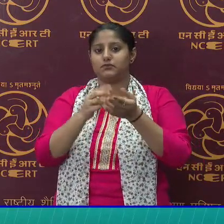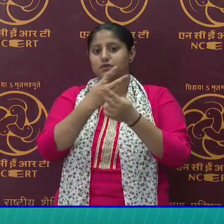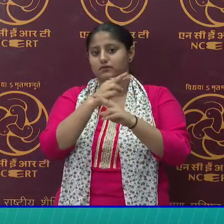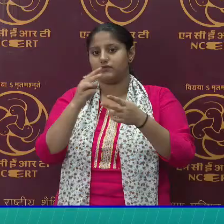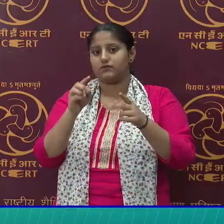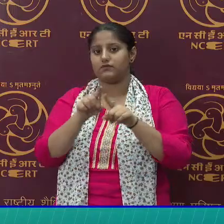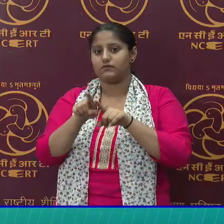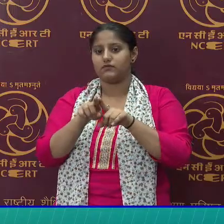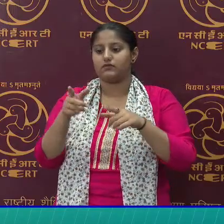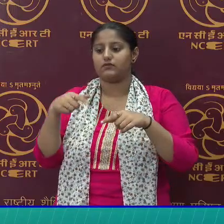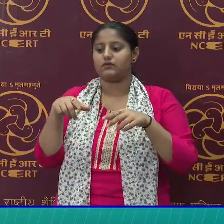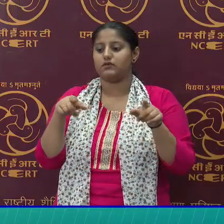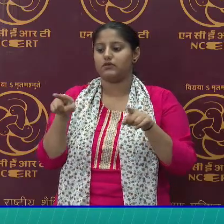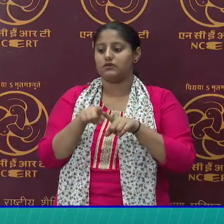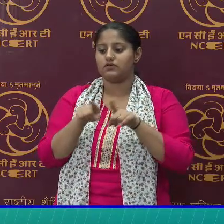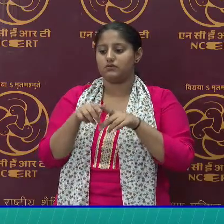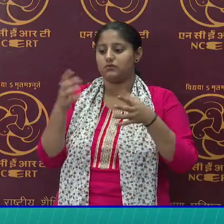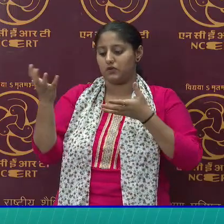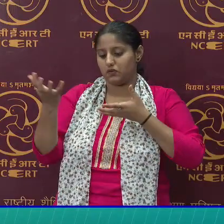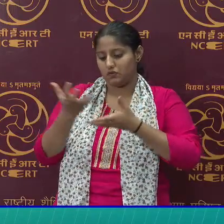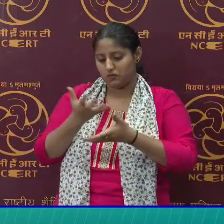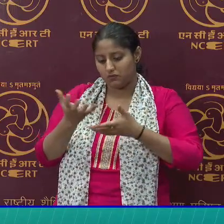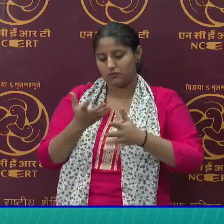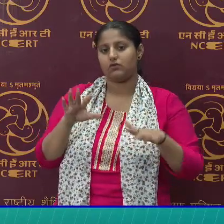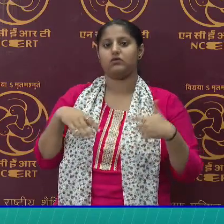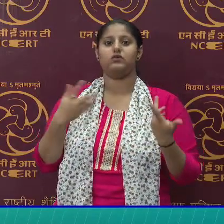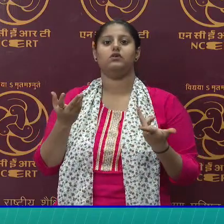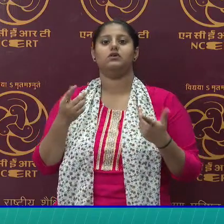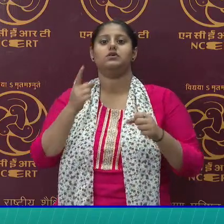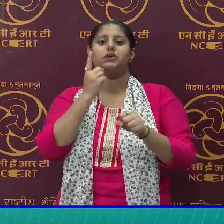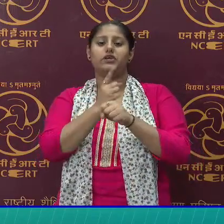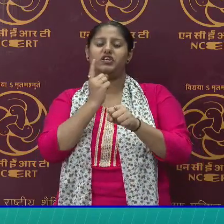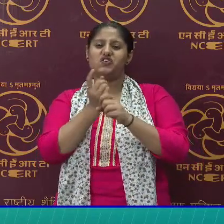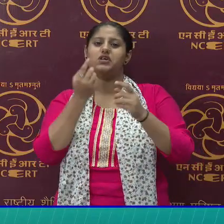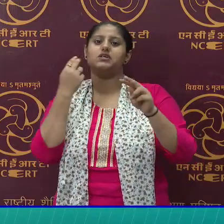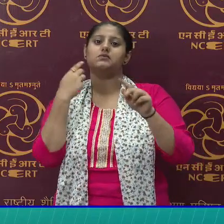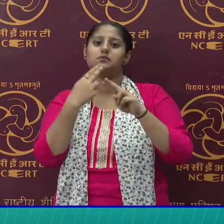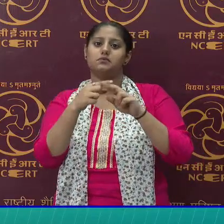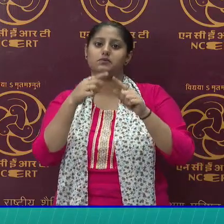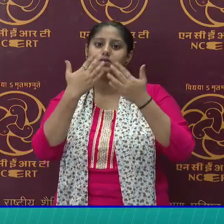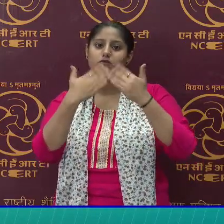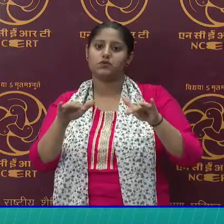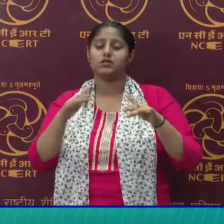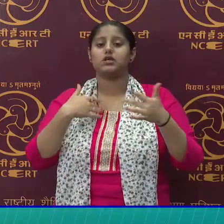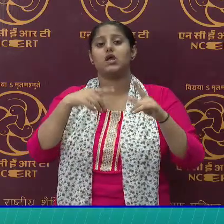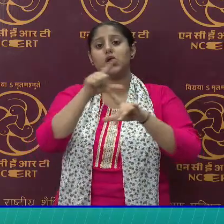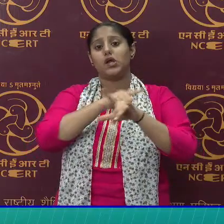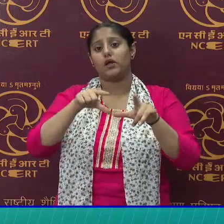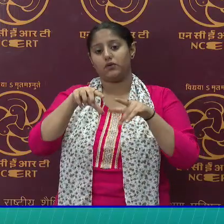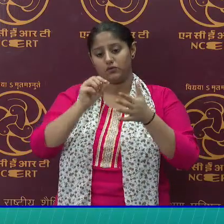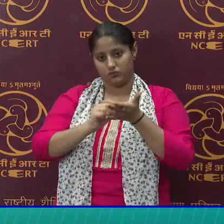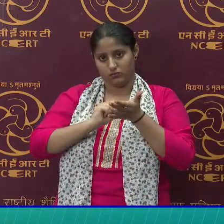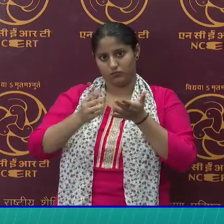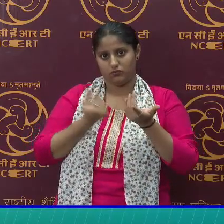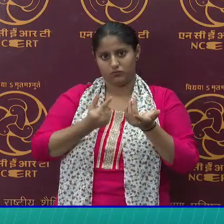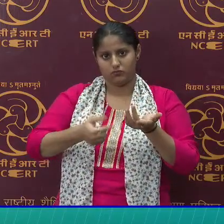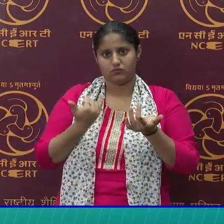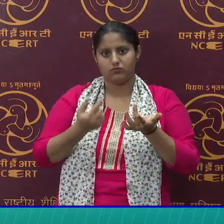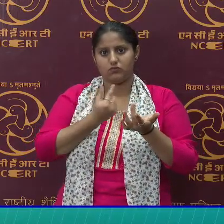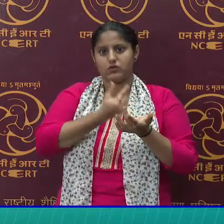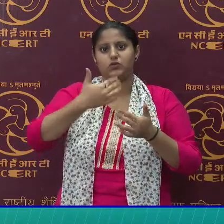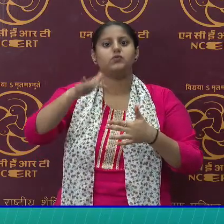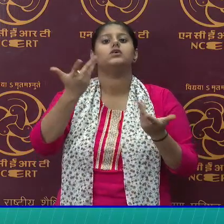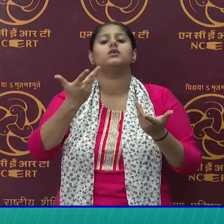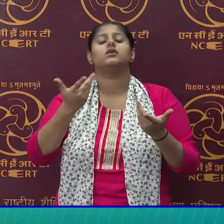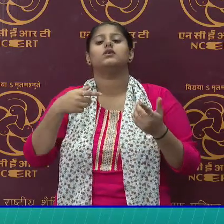And then there will be communication between the teacher and the student, so they have to use the language right to say what they are going